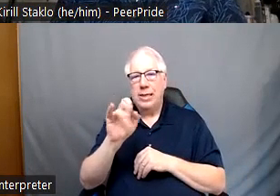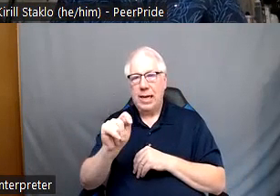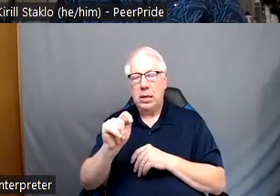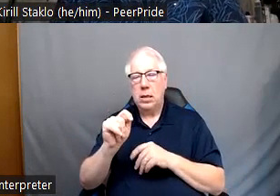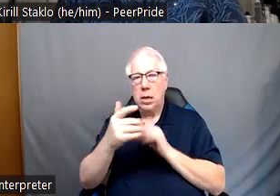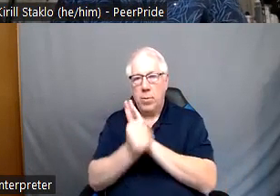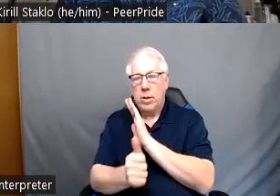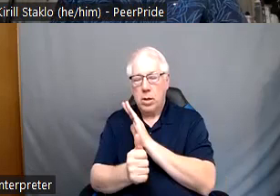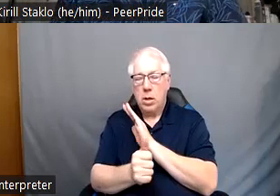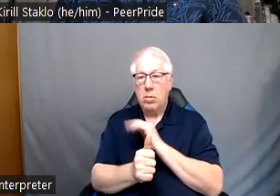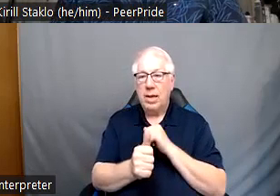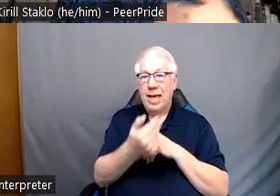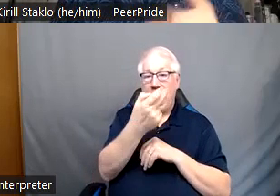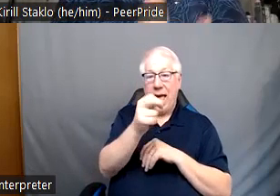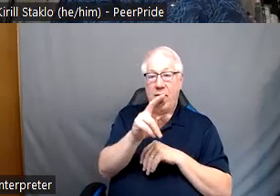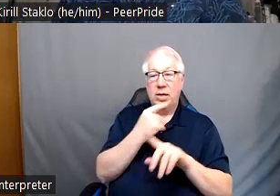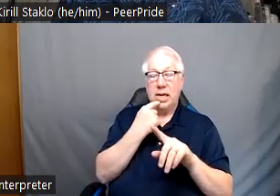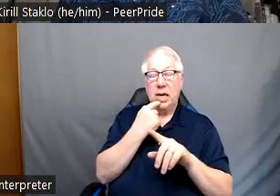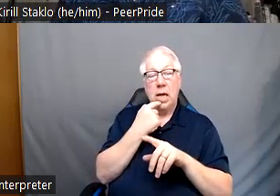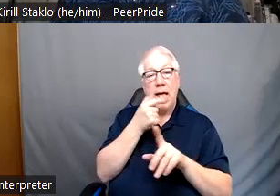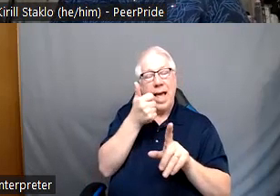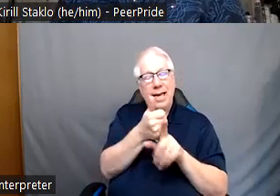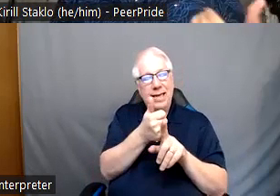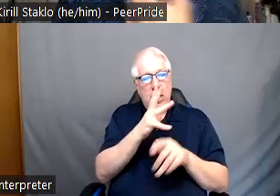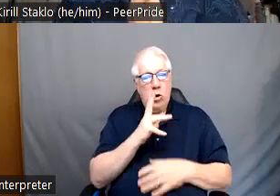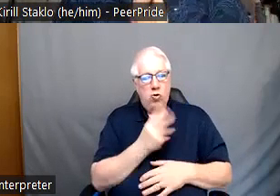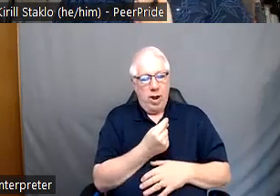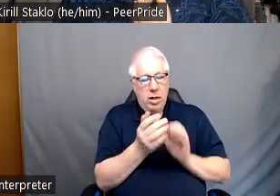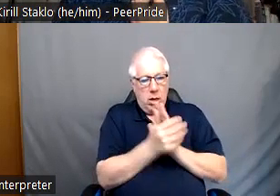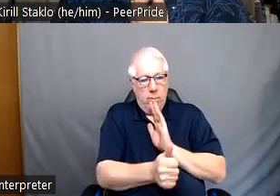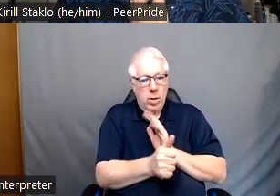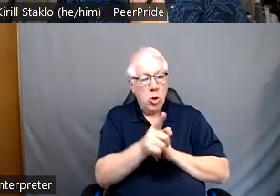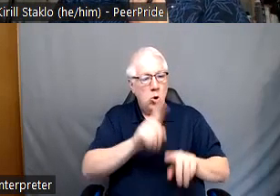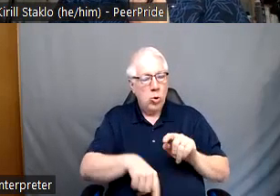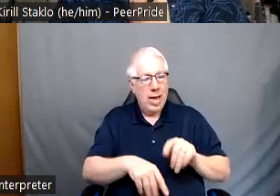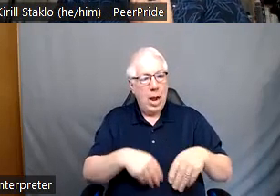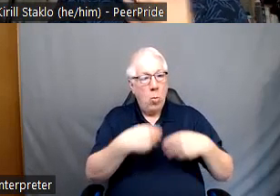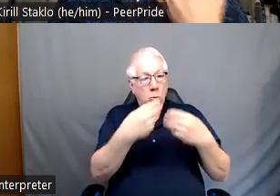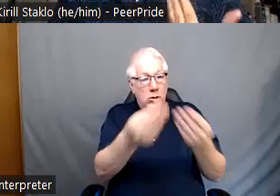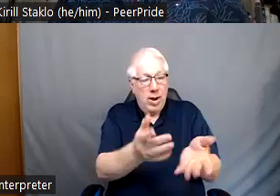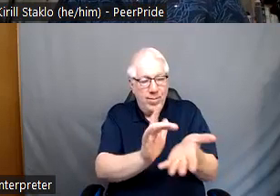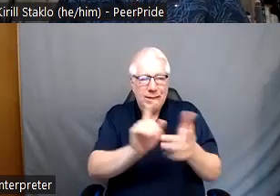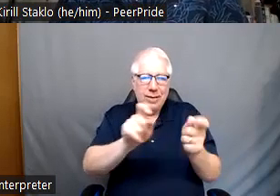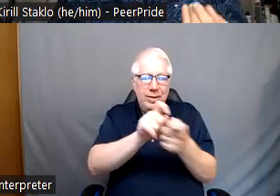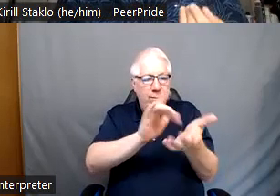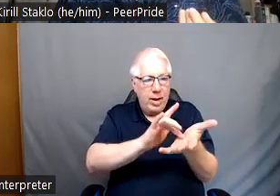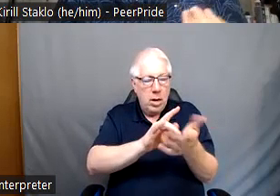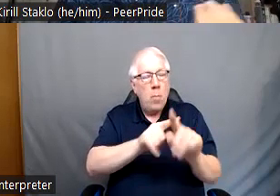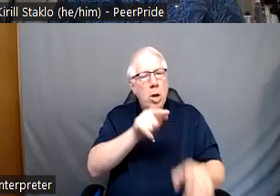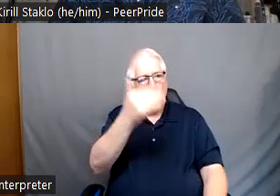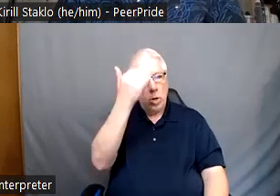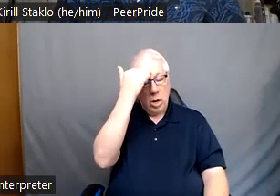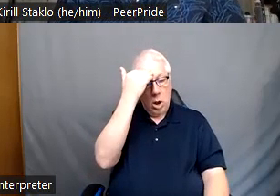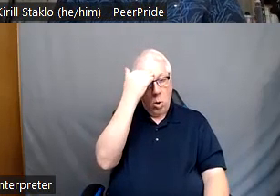psychiatrist, as a trans competent psychiatrist, you can't prescribe testosterone, but you would know that prescribing